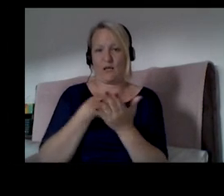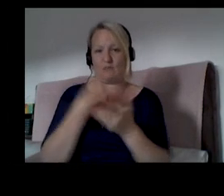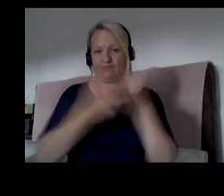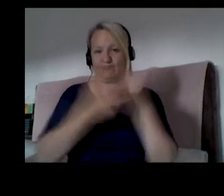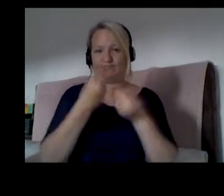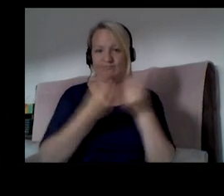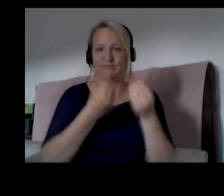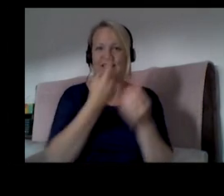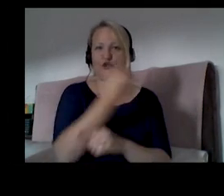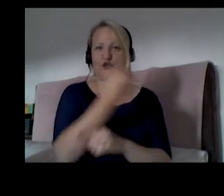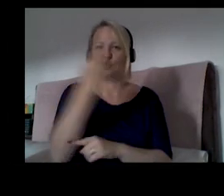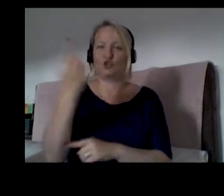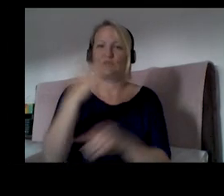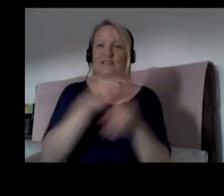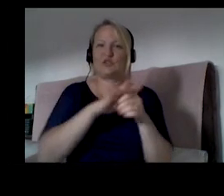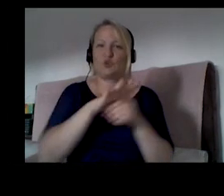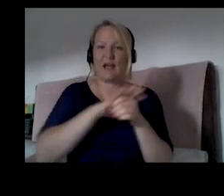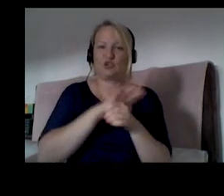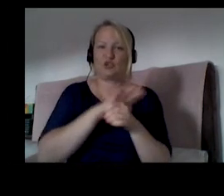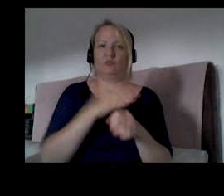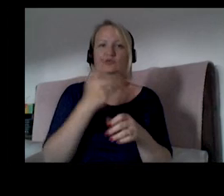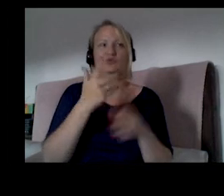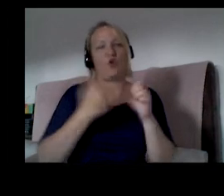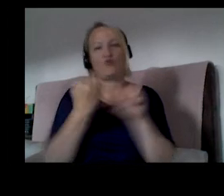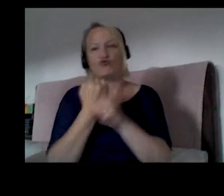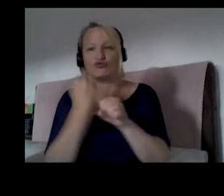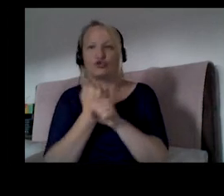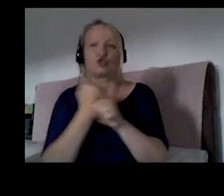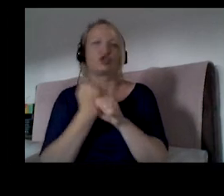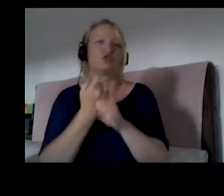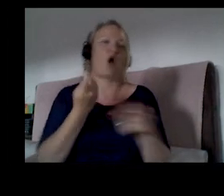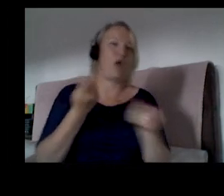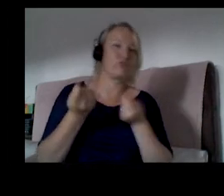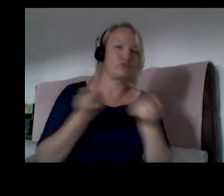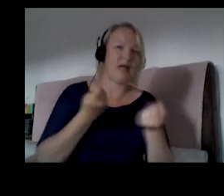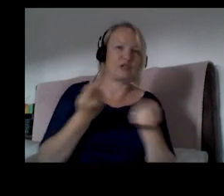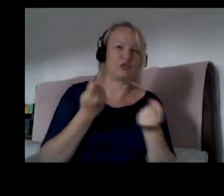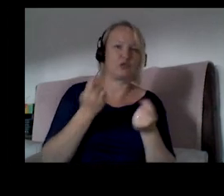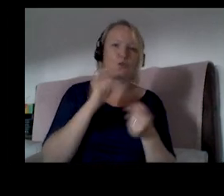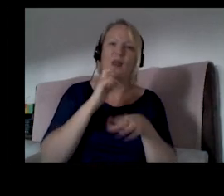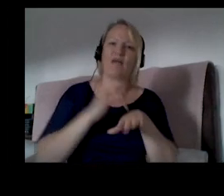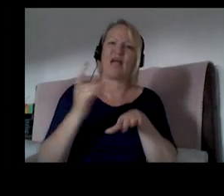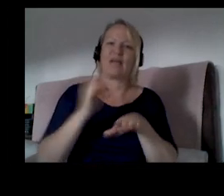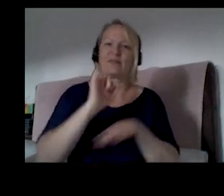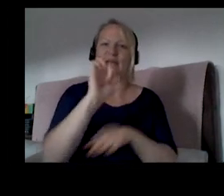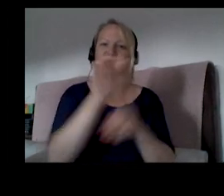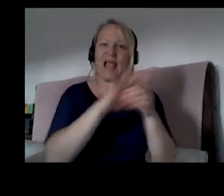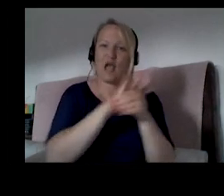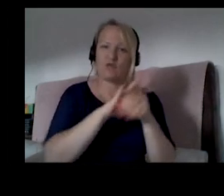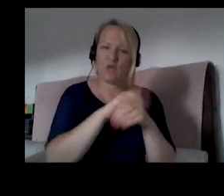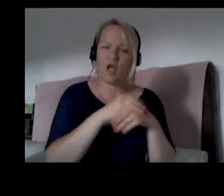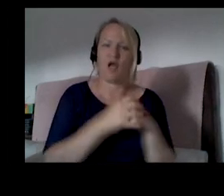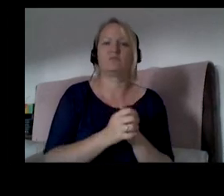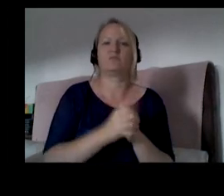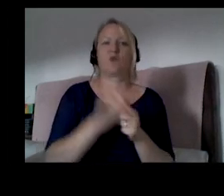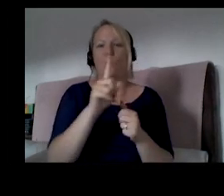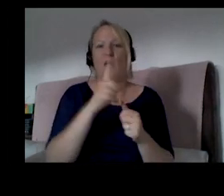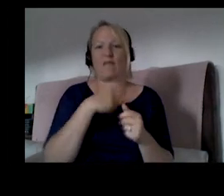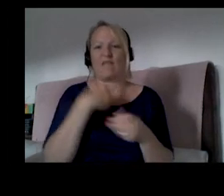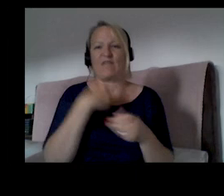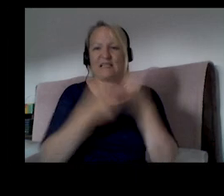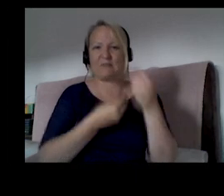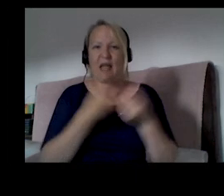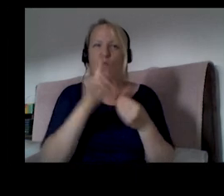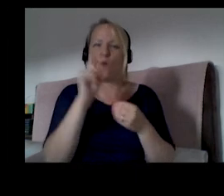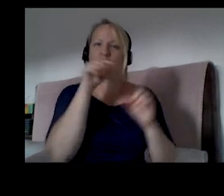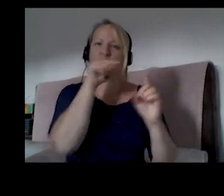In each chapter, we summarise the current situation and explain how construction and operation would affect the ward. We set out